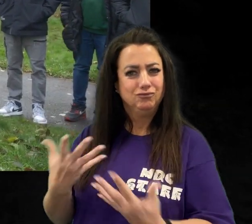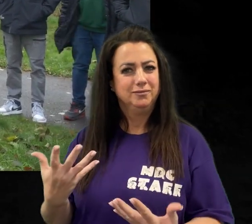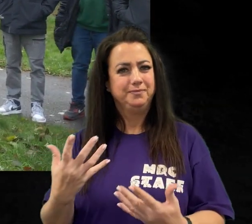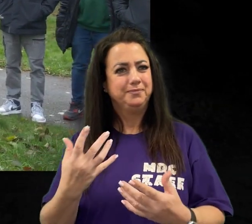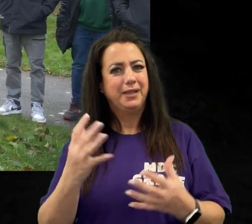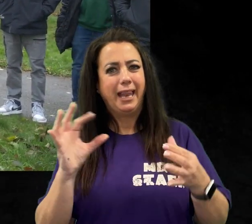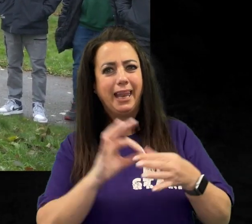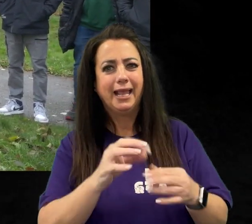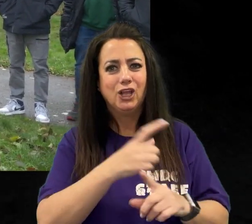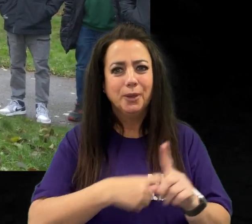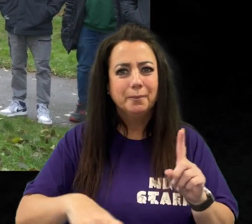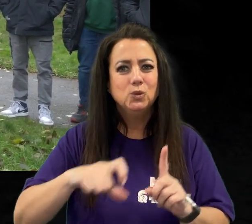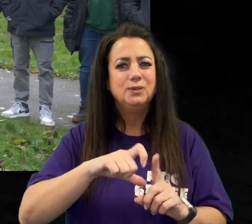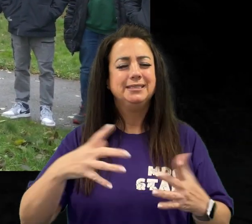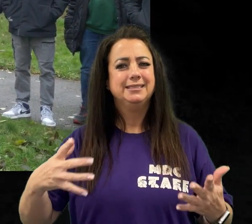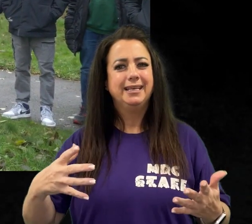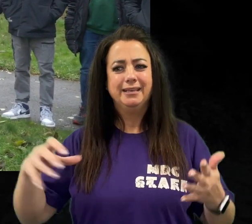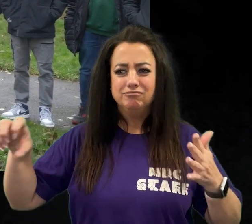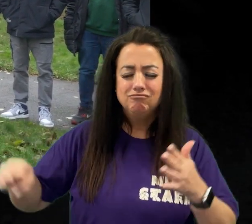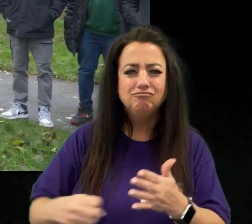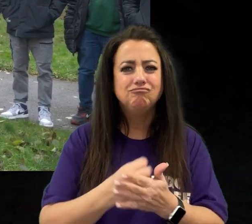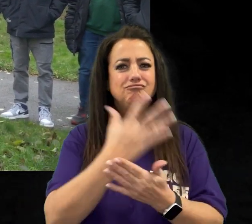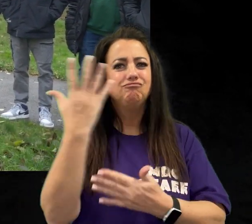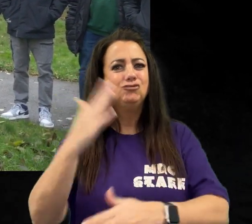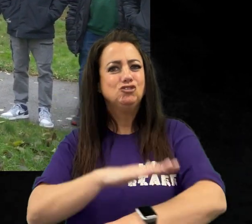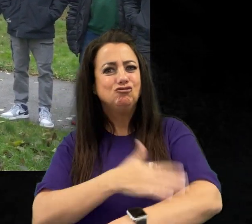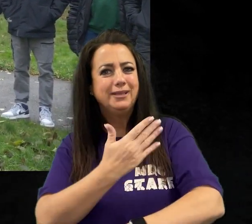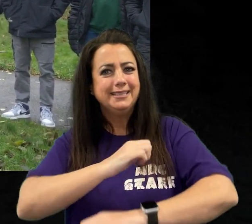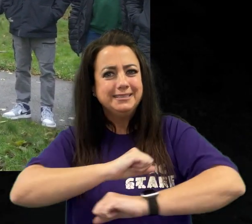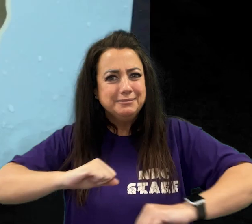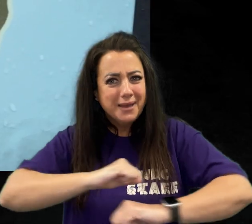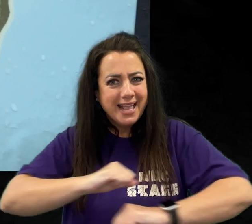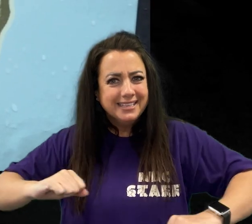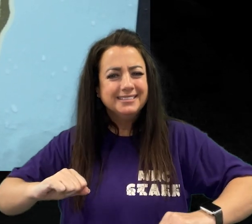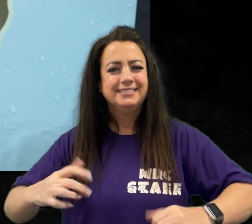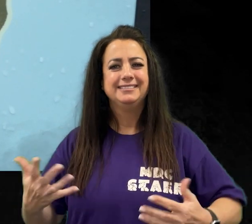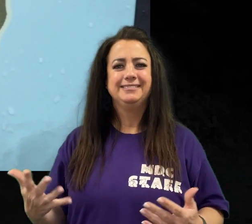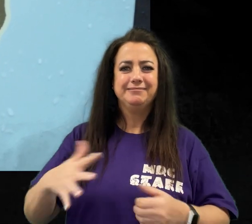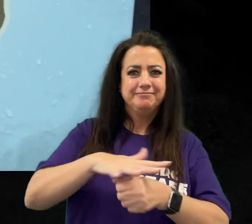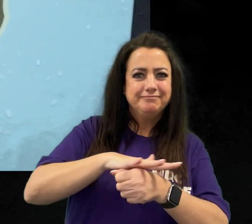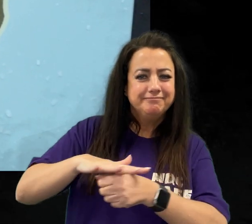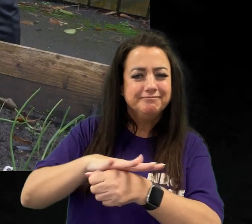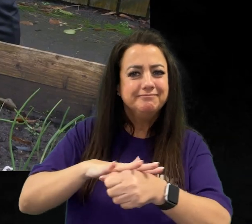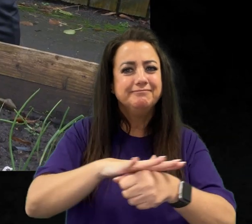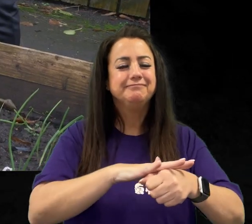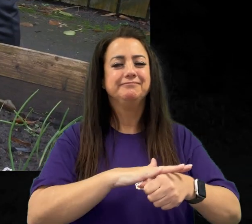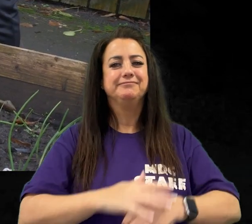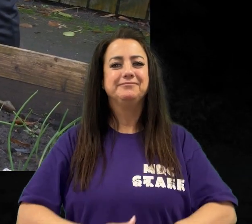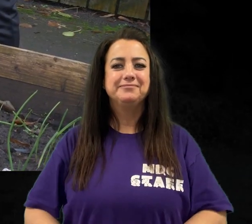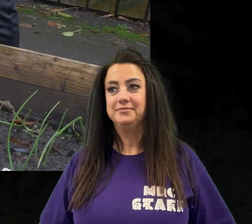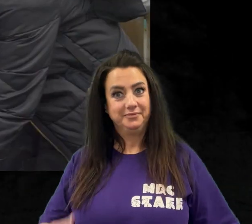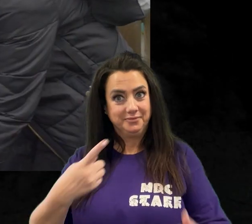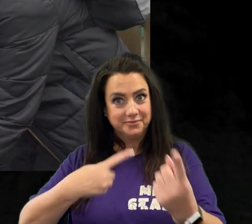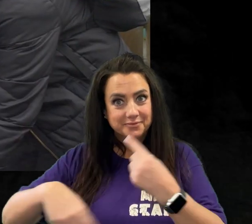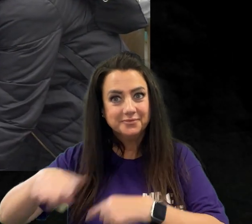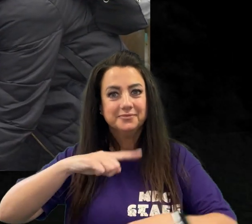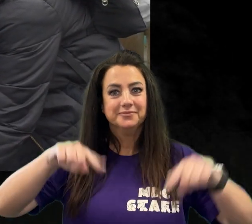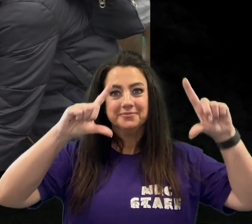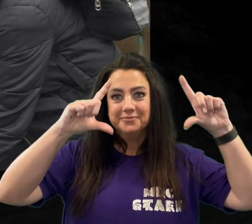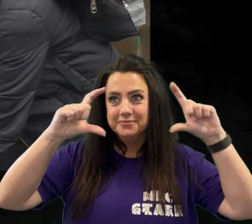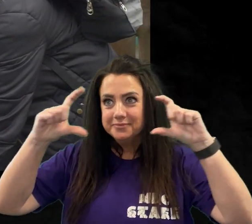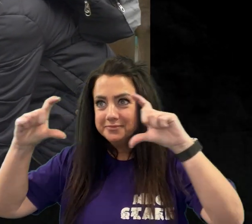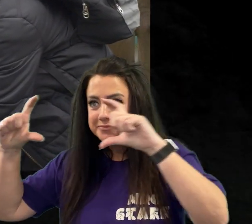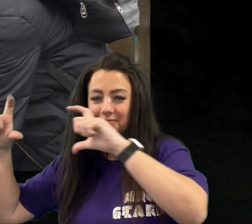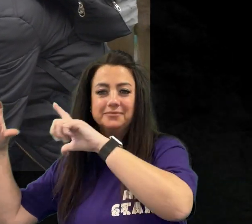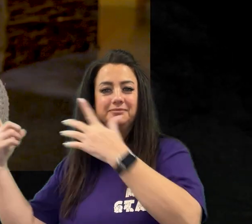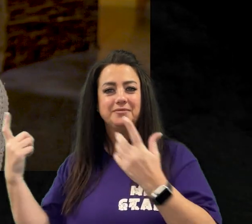are doing to create and develop green spaces in their area. We took pictures, we took ideas